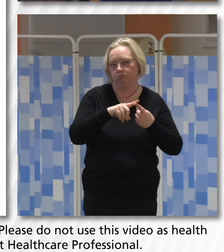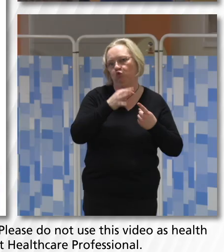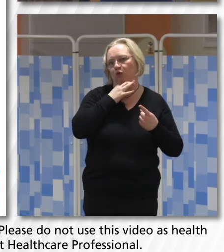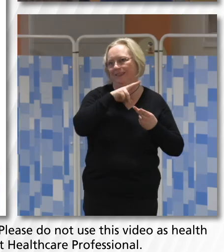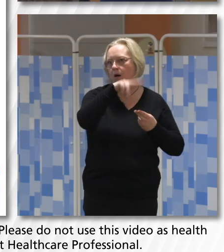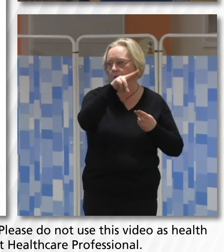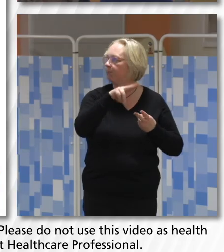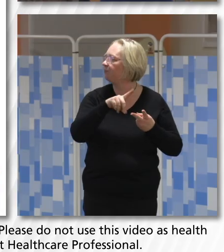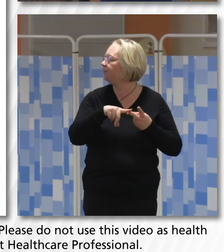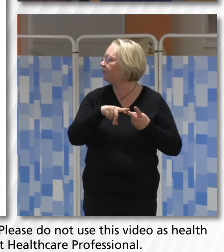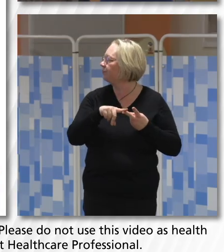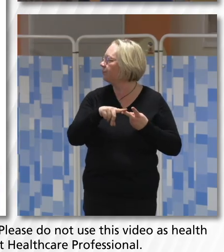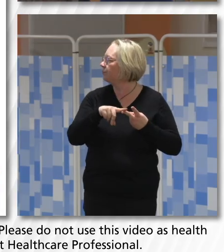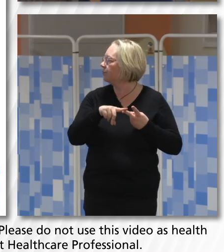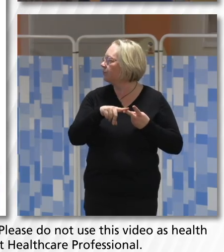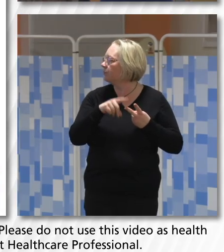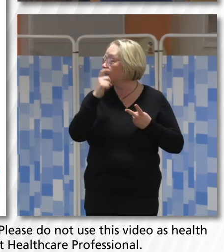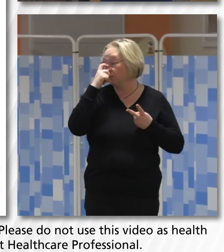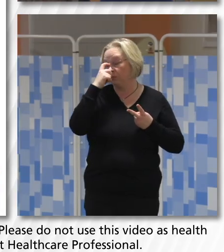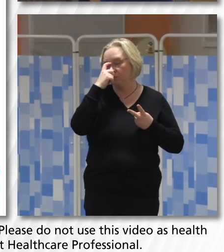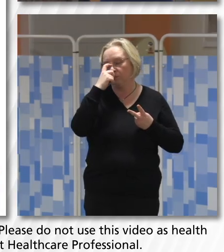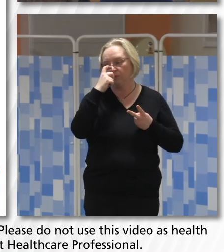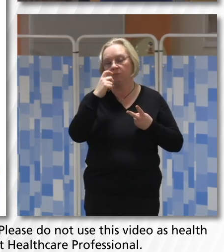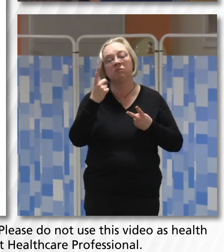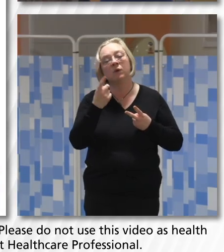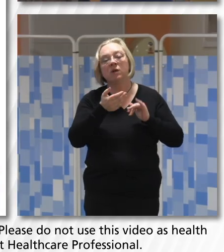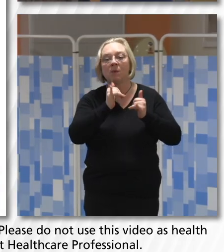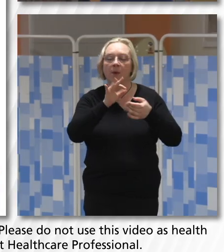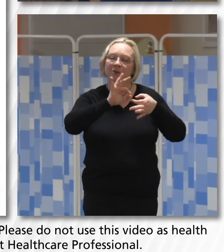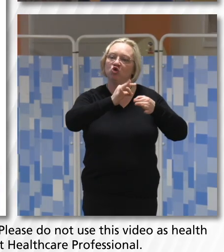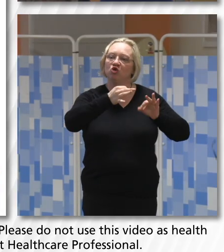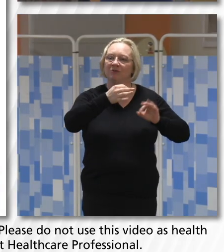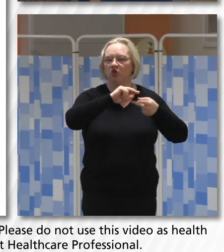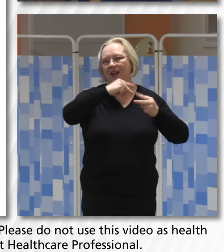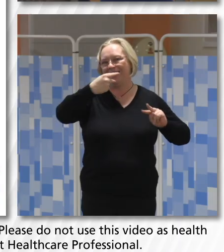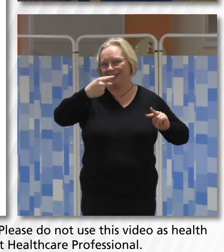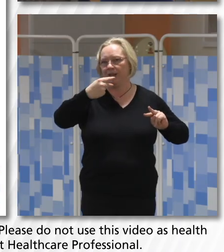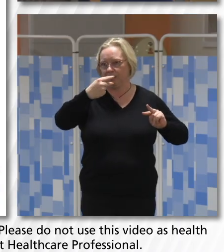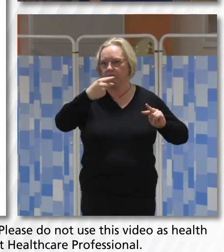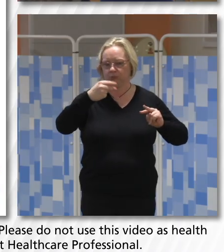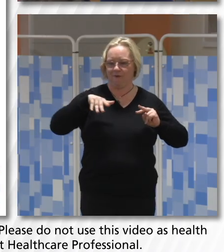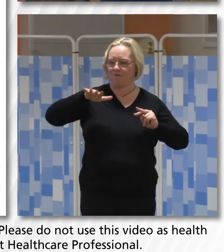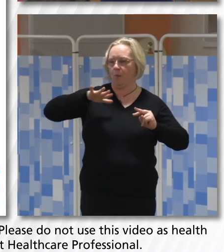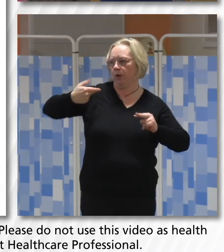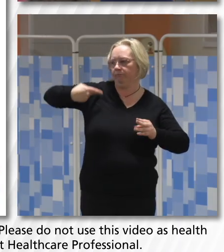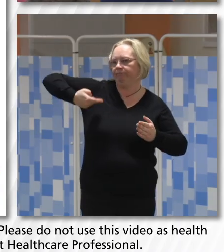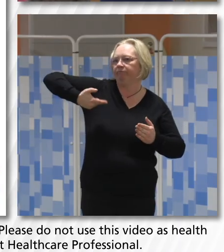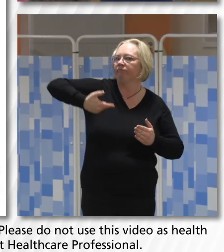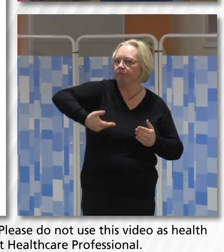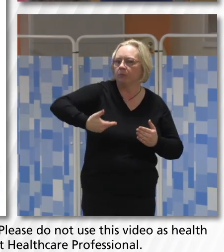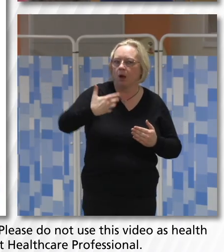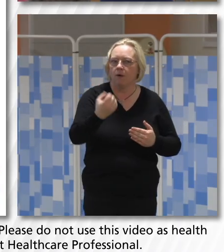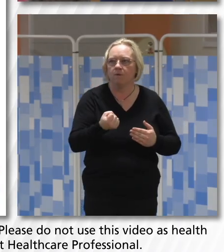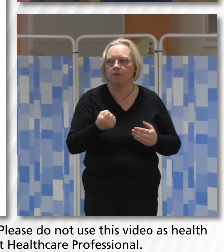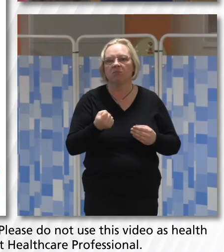is for about 10 to 15% of people, there could be a genetic link in their family. But for most people, there's